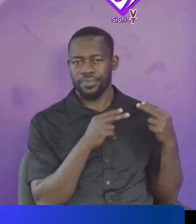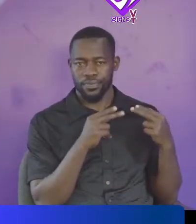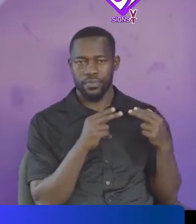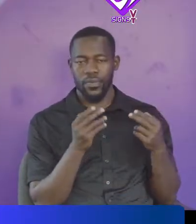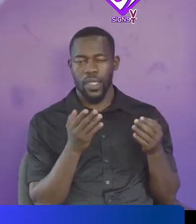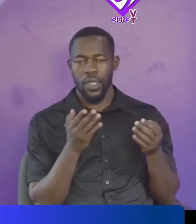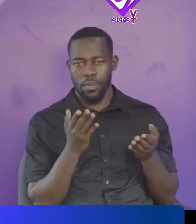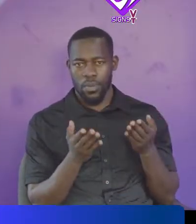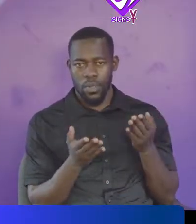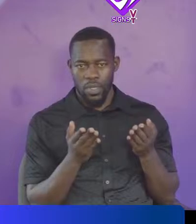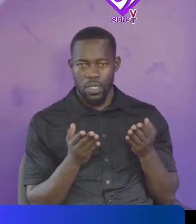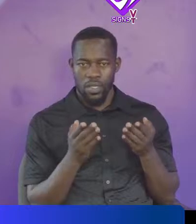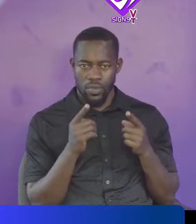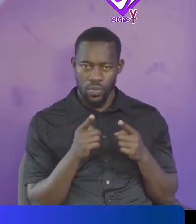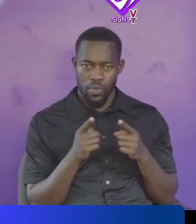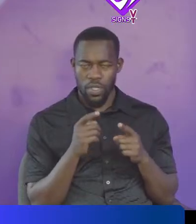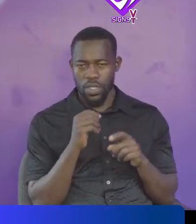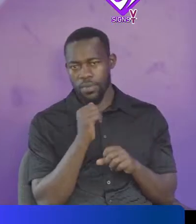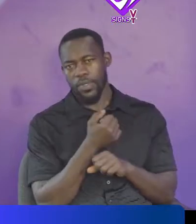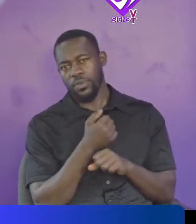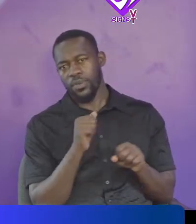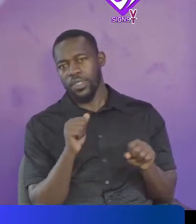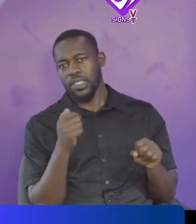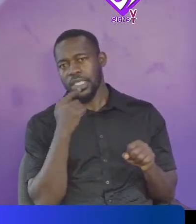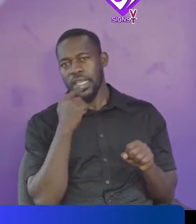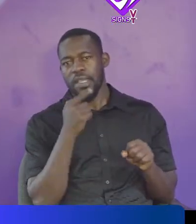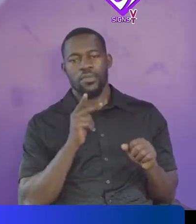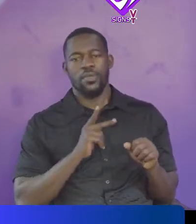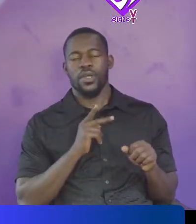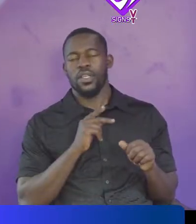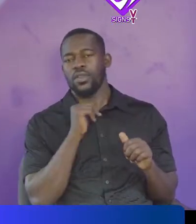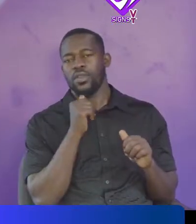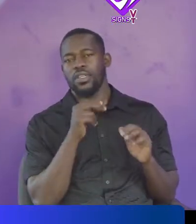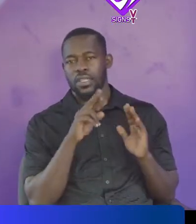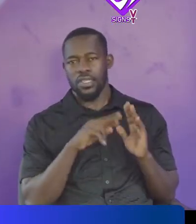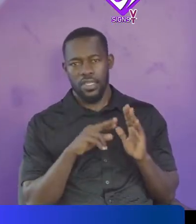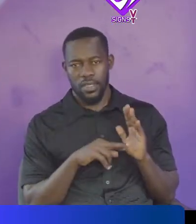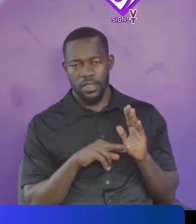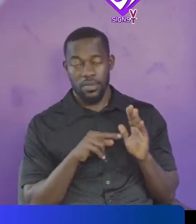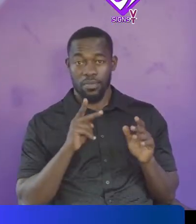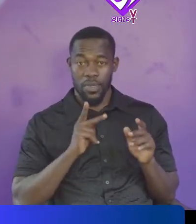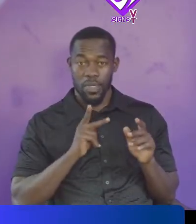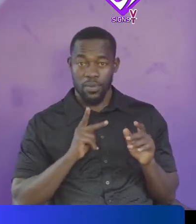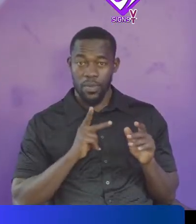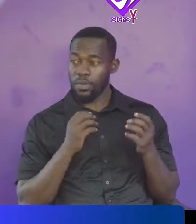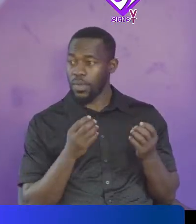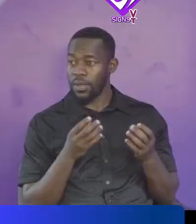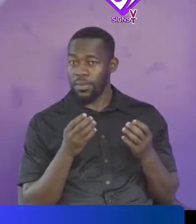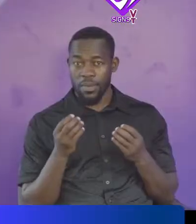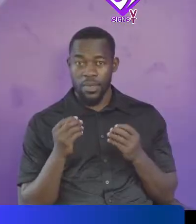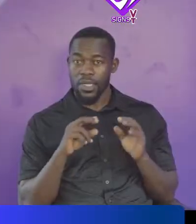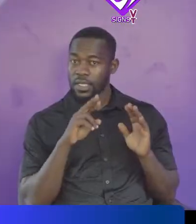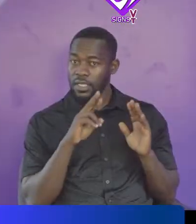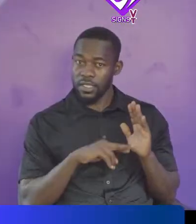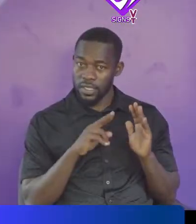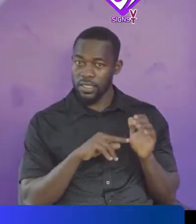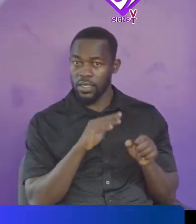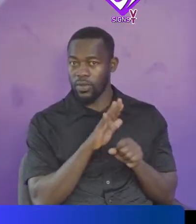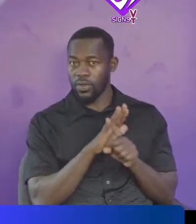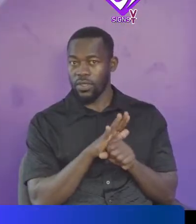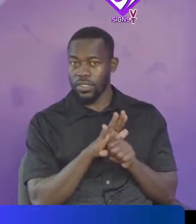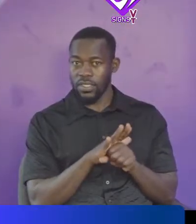not be able to say people are not reading. No, people, how would they write employment letters in